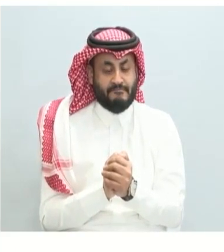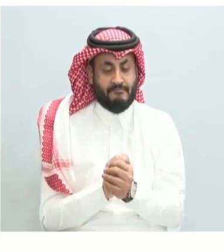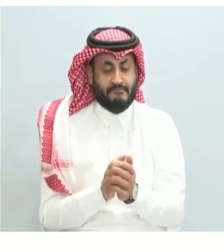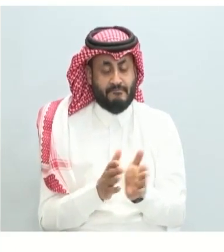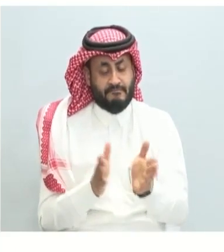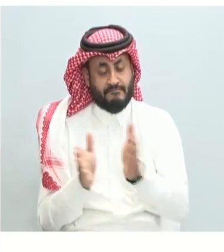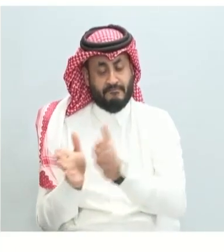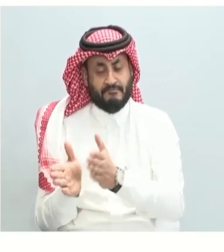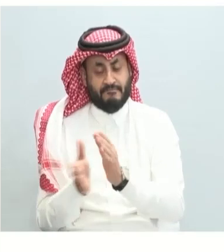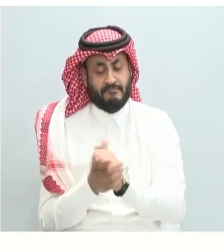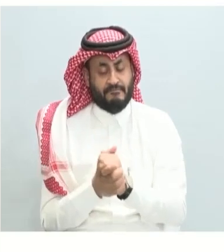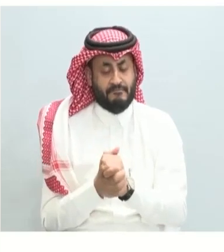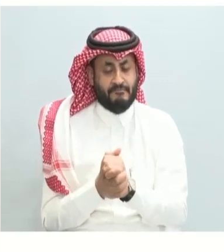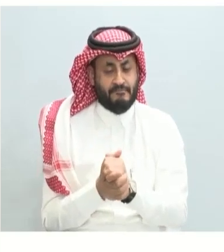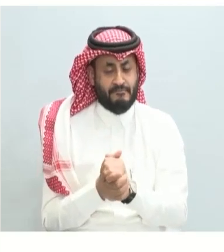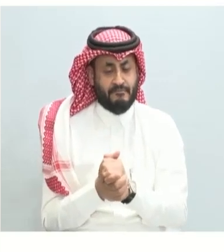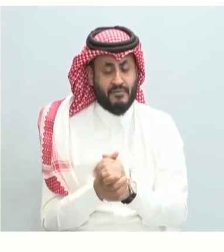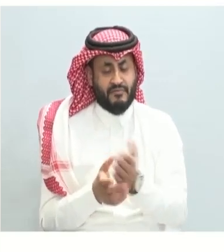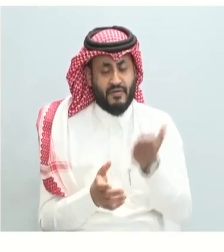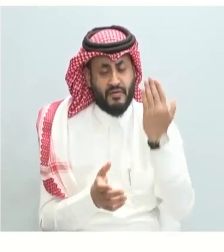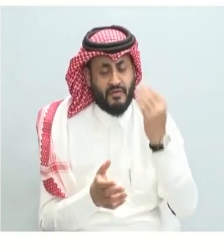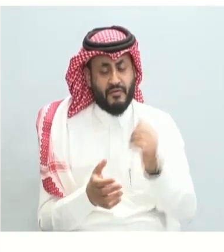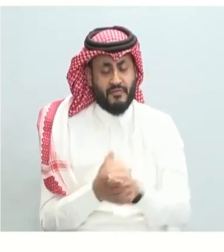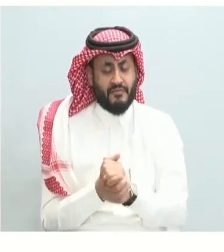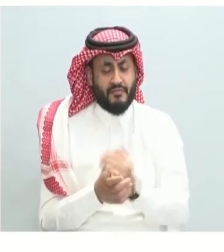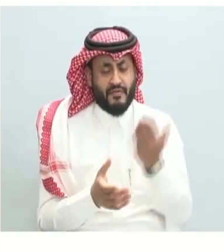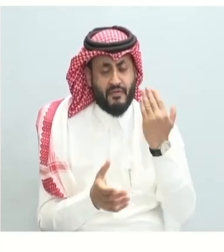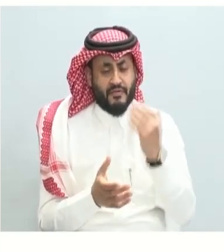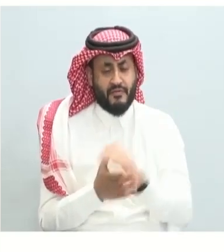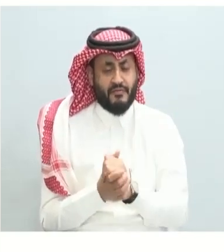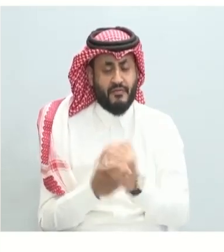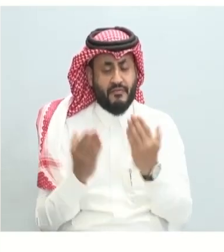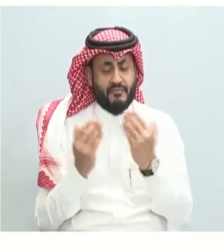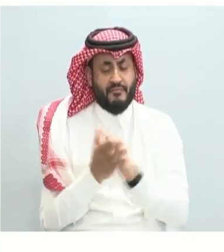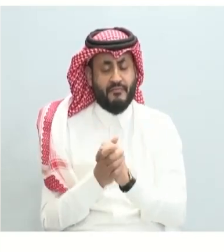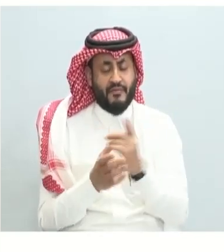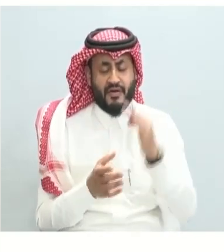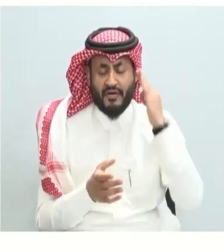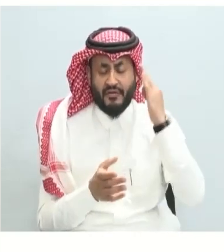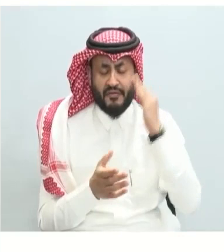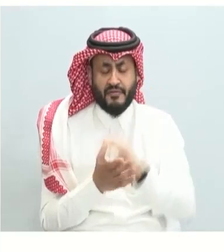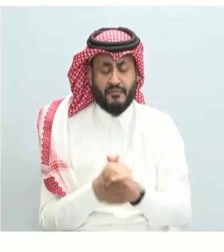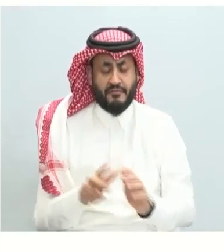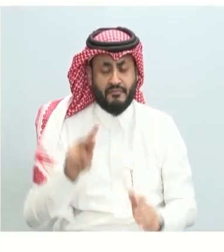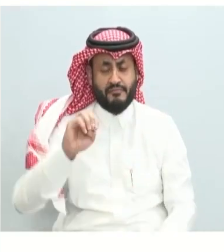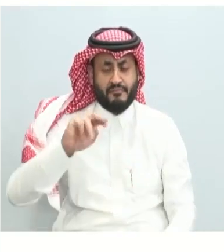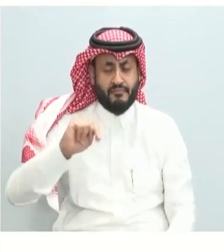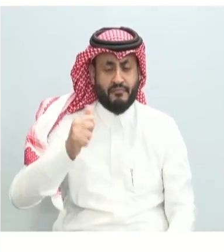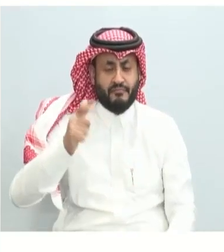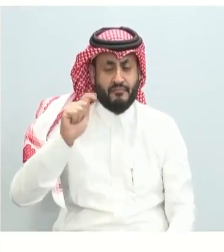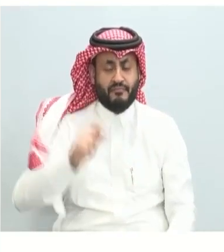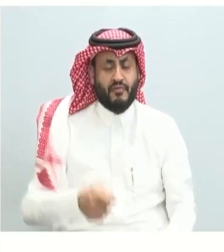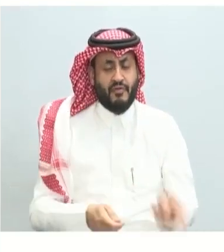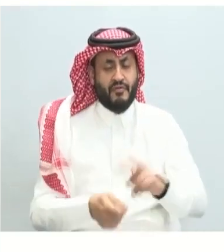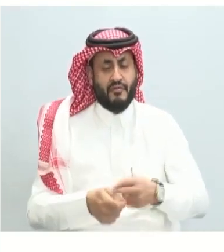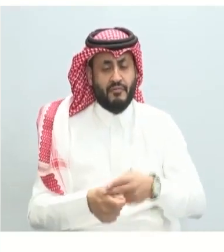this, from last lesson, we did listen to Kenan's diary. And